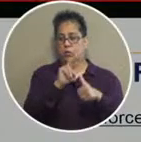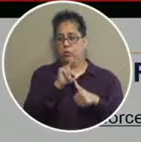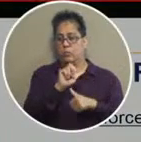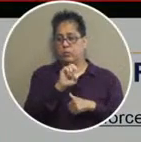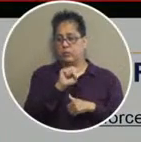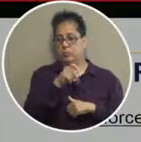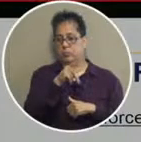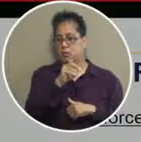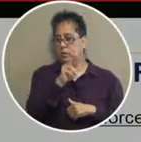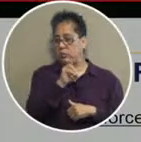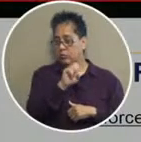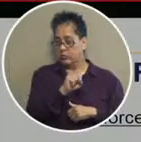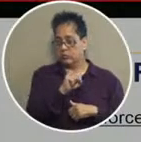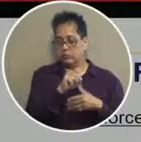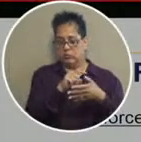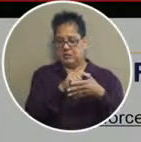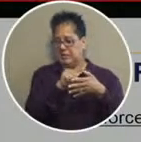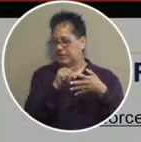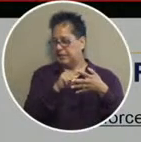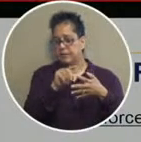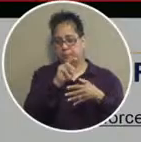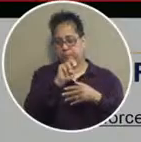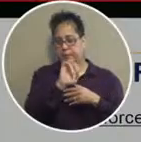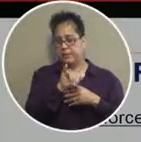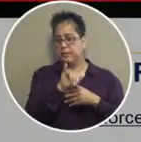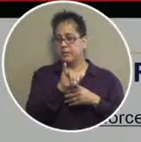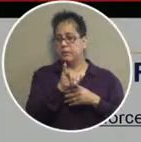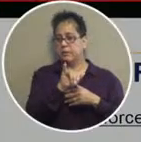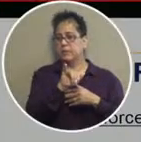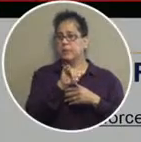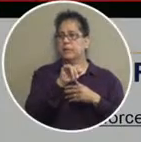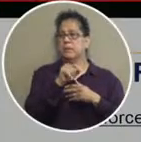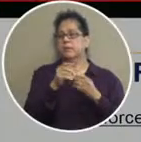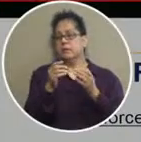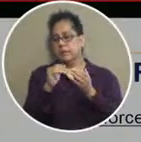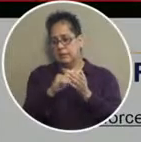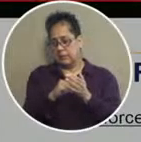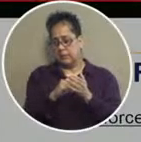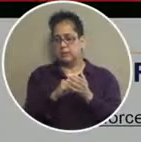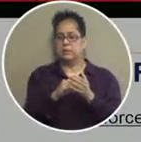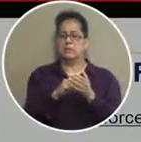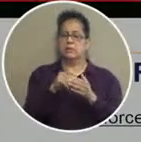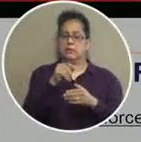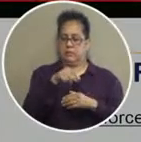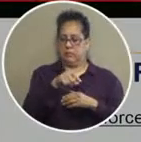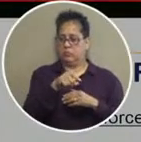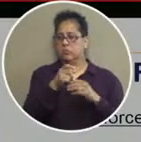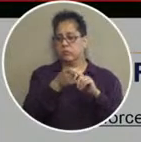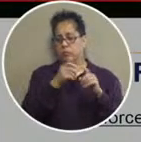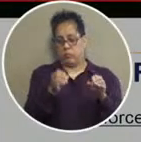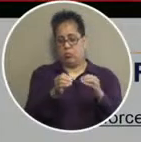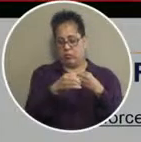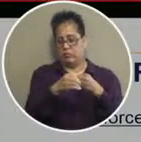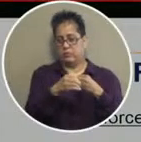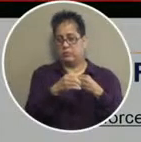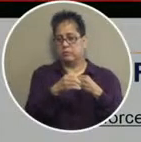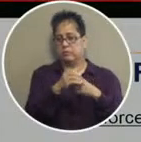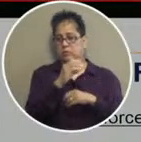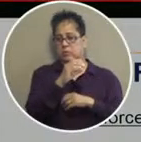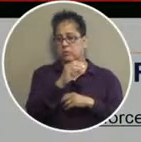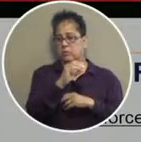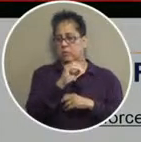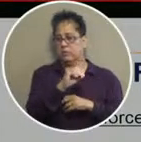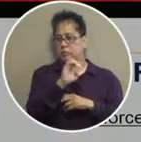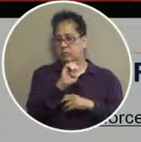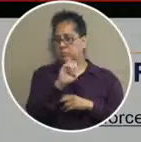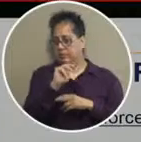responders in early May. This was, again, this effort has been led through the Office of Emergency Management, working